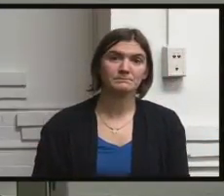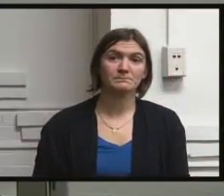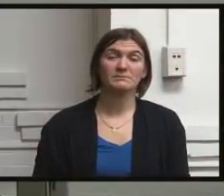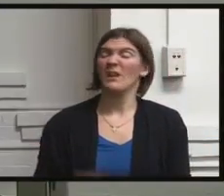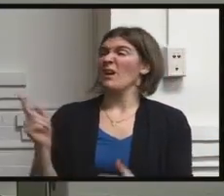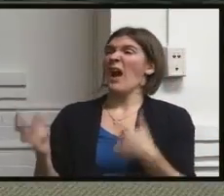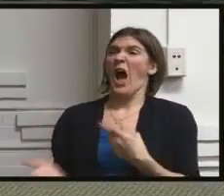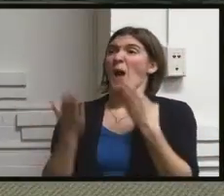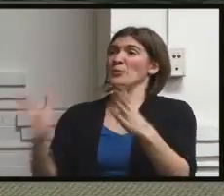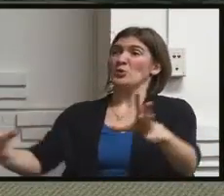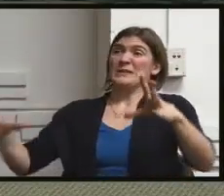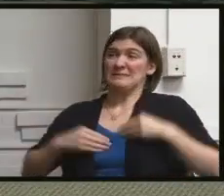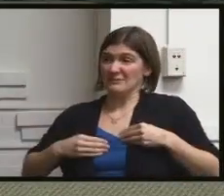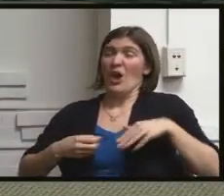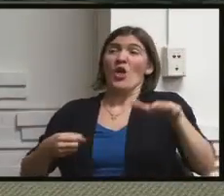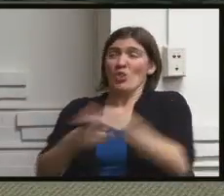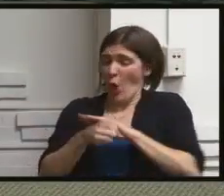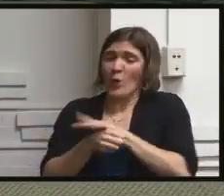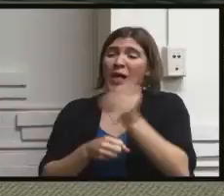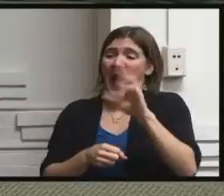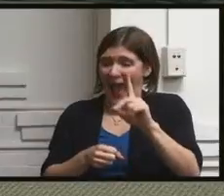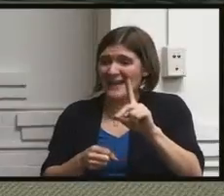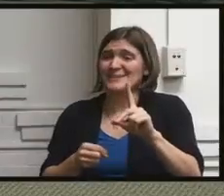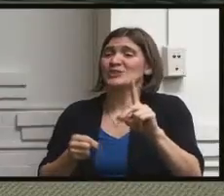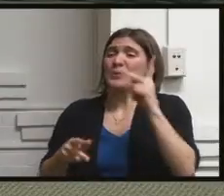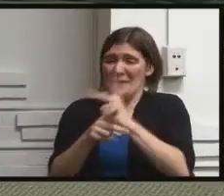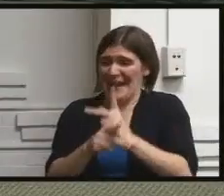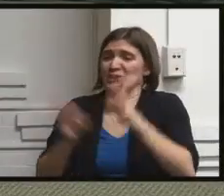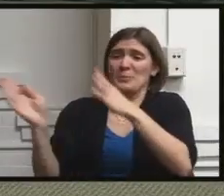I move to adopt the local hazard mitigation plan entitled